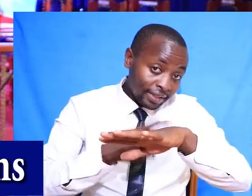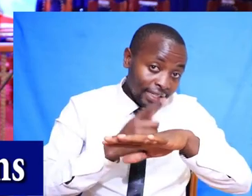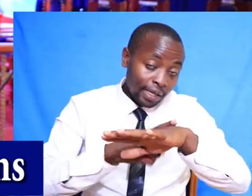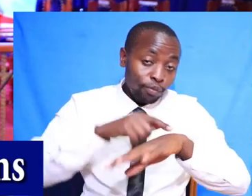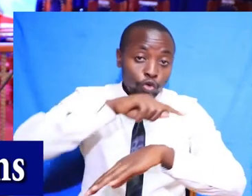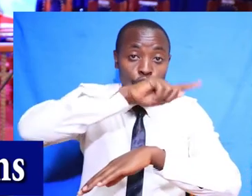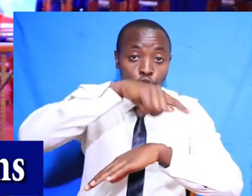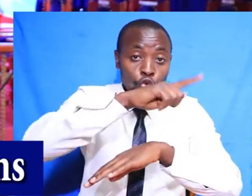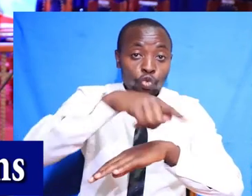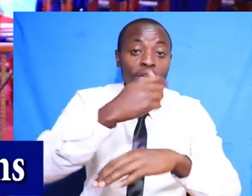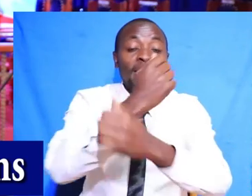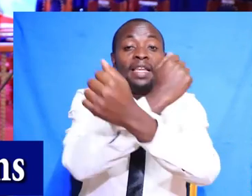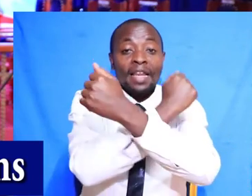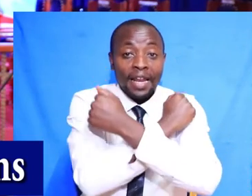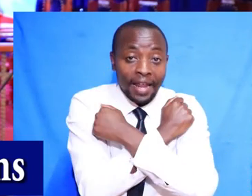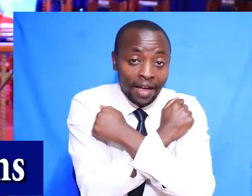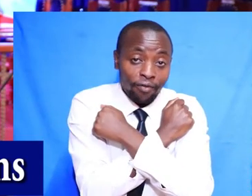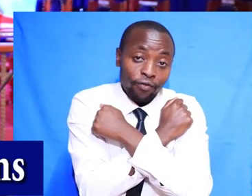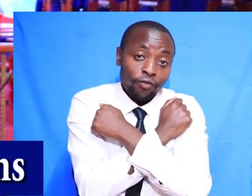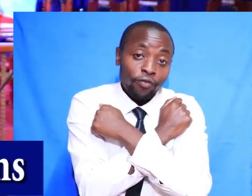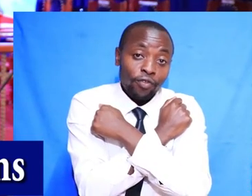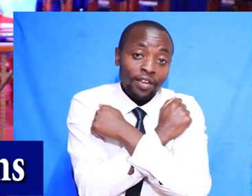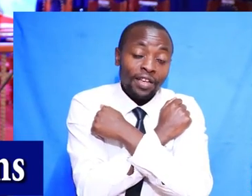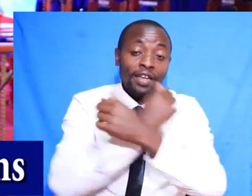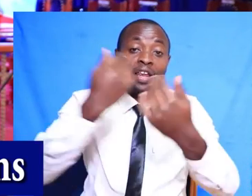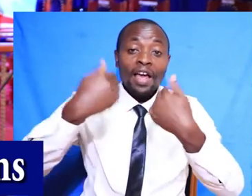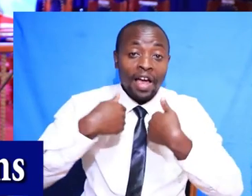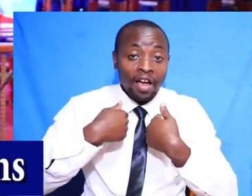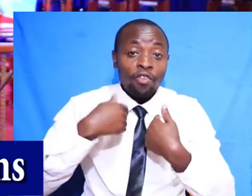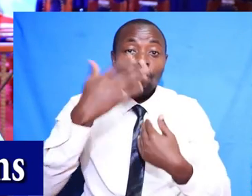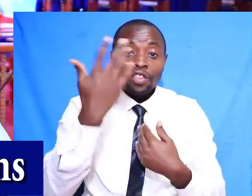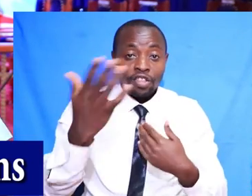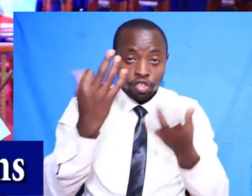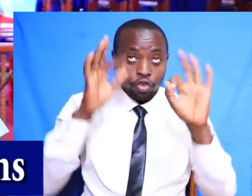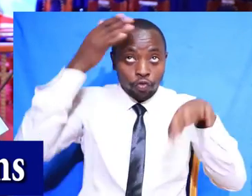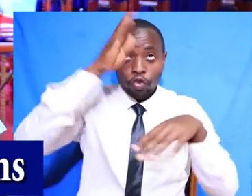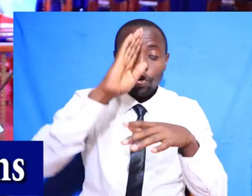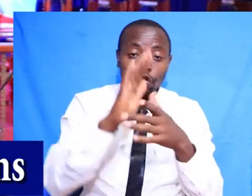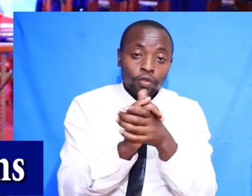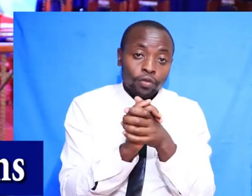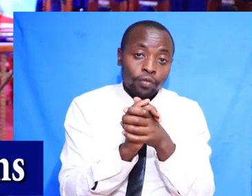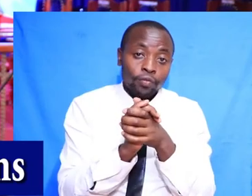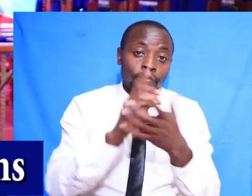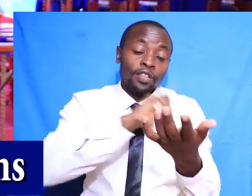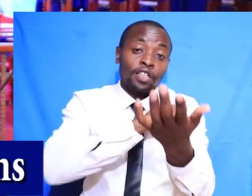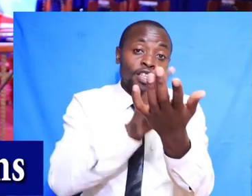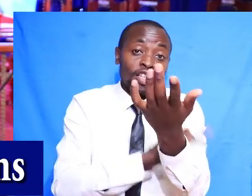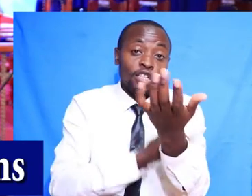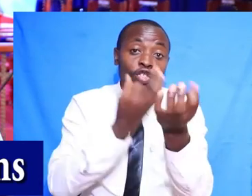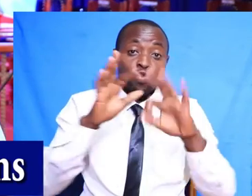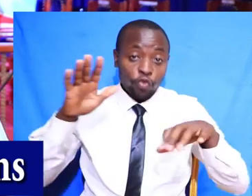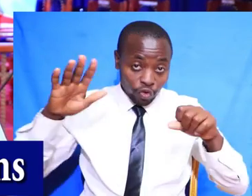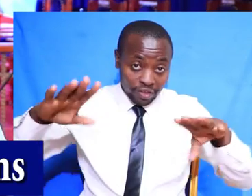we embrace and stick to the things of God. The grace of God